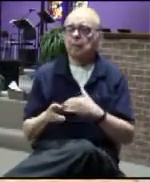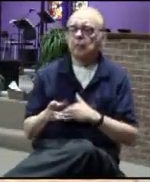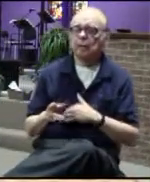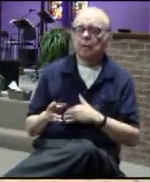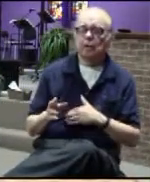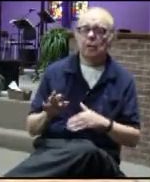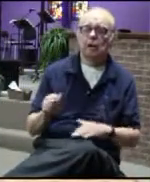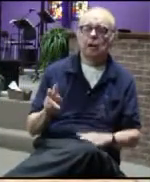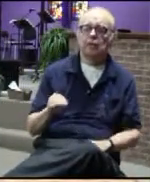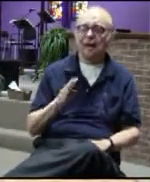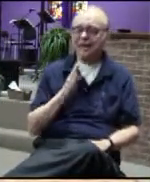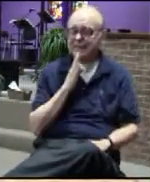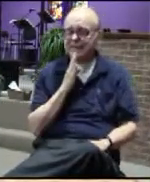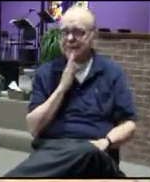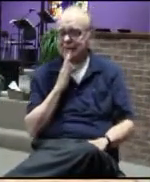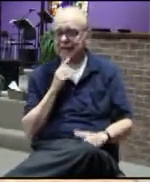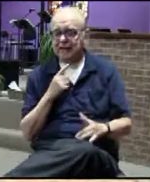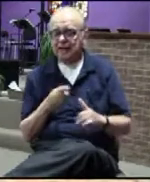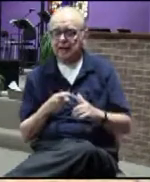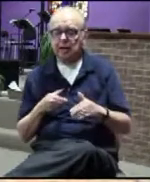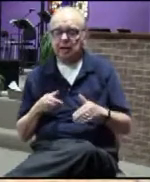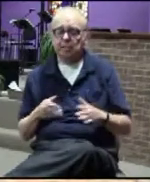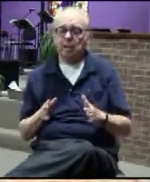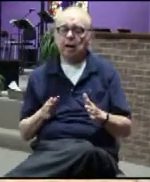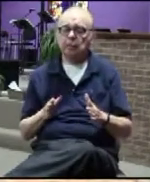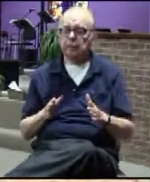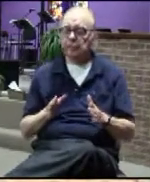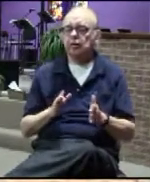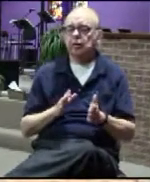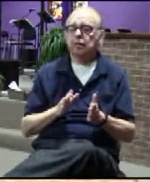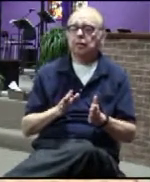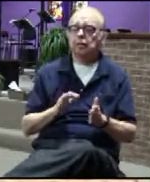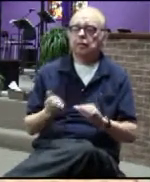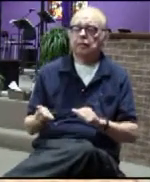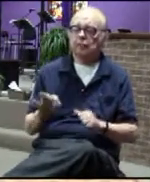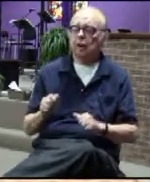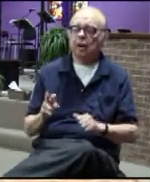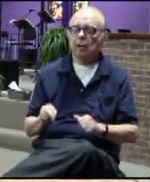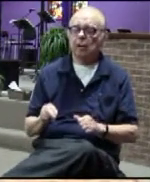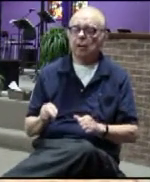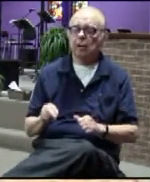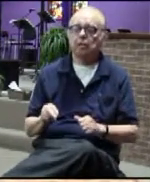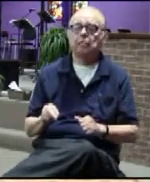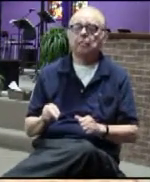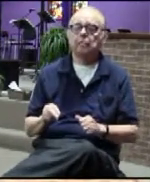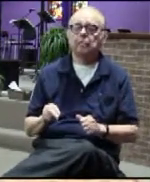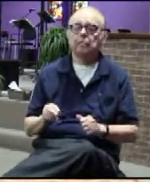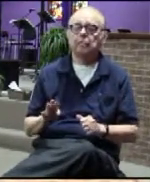Then John spoke. And then he allowed him. To be baptized.